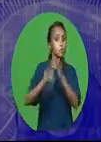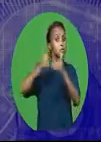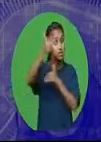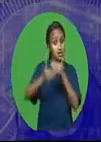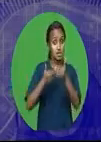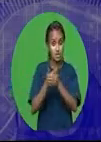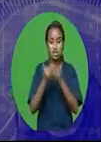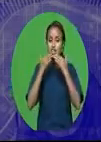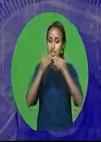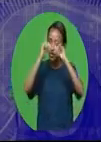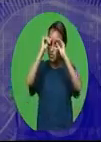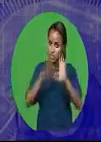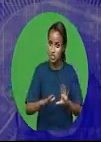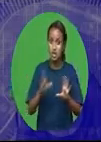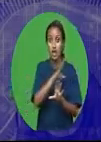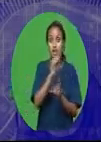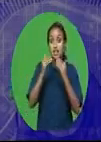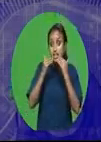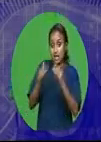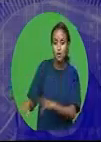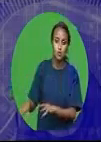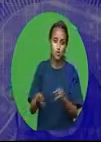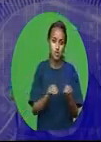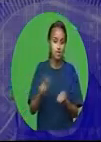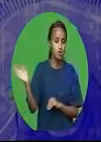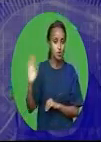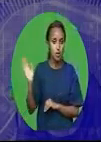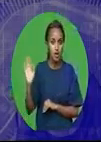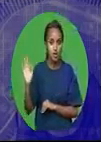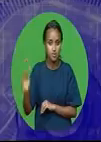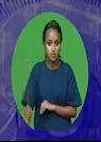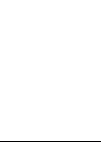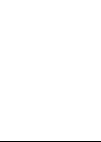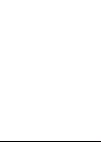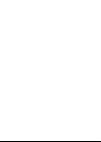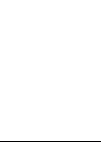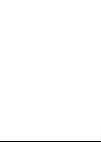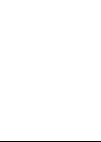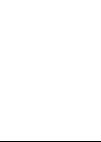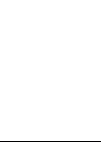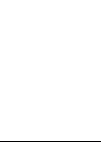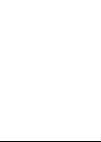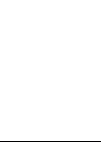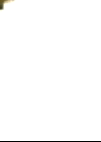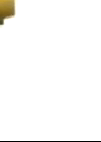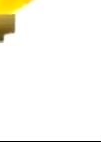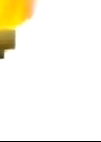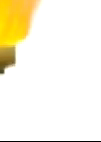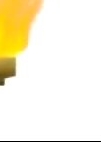then, thank you, teacher, and thank you, students. Goodbye.